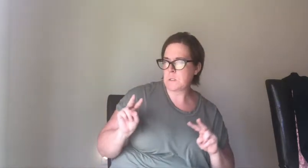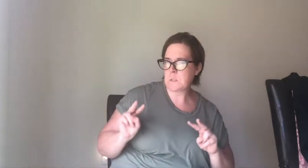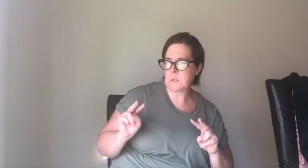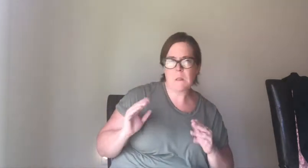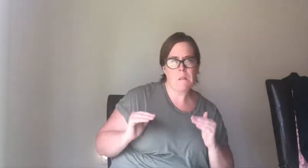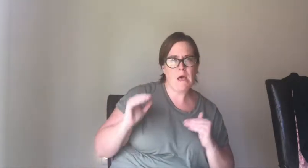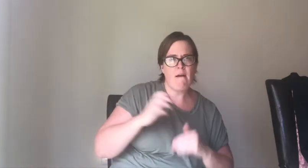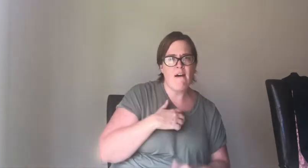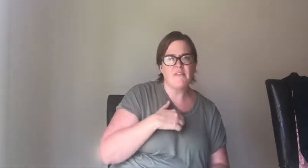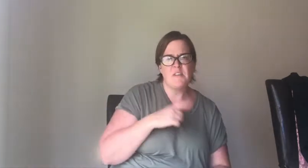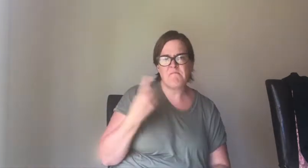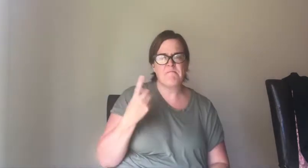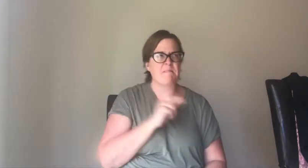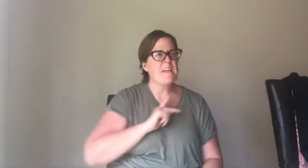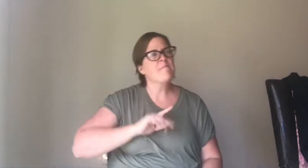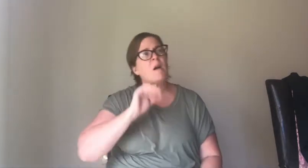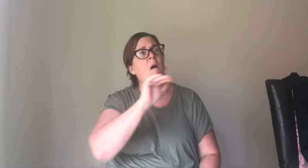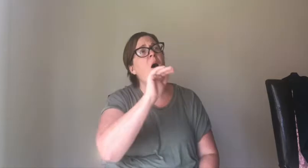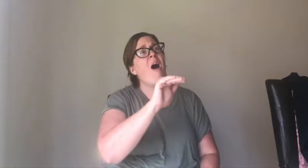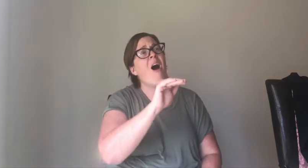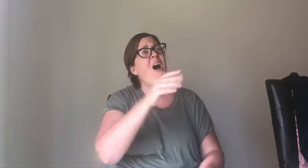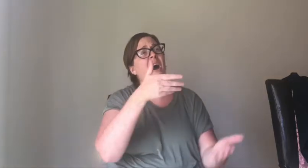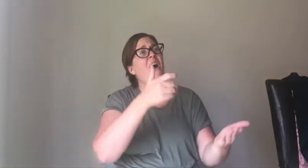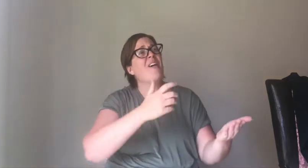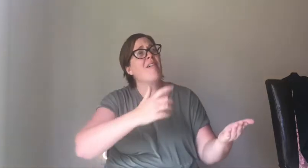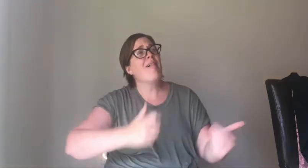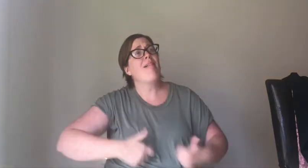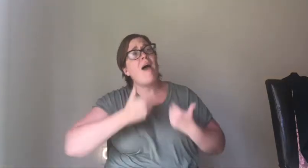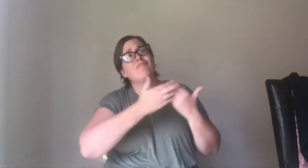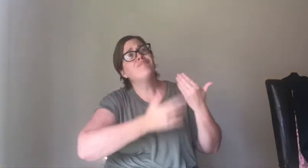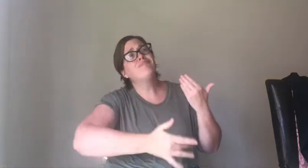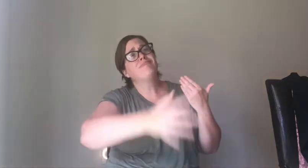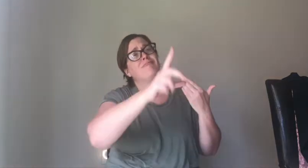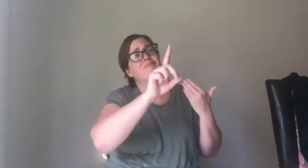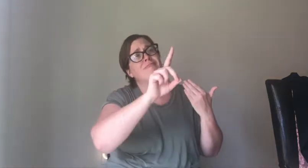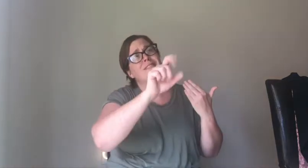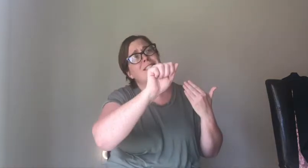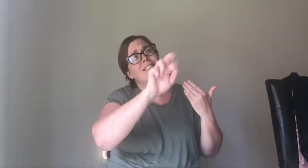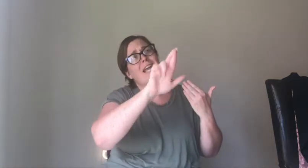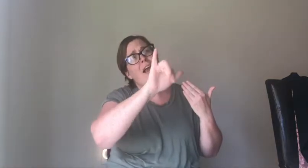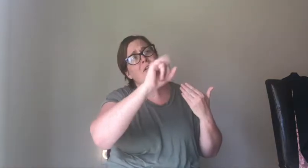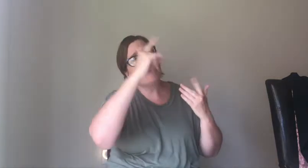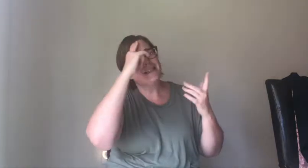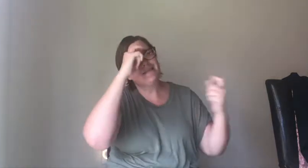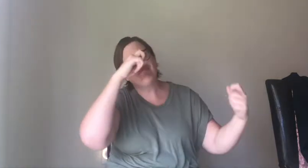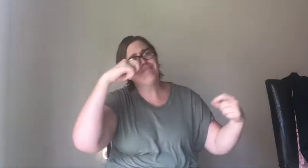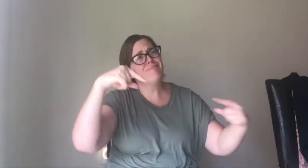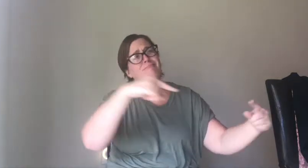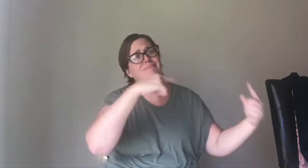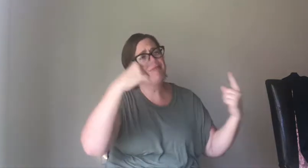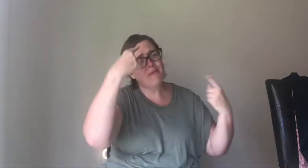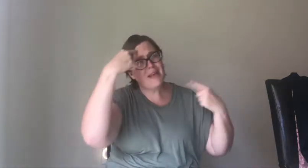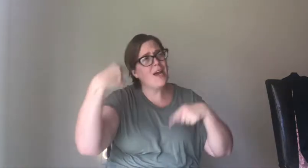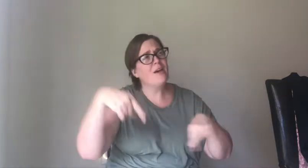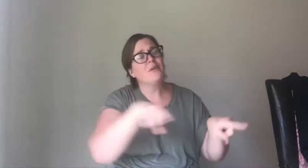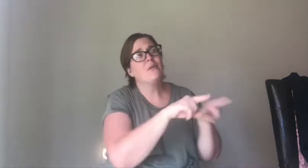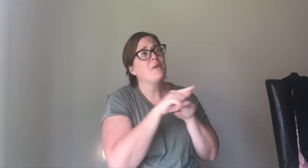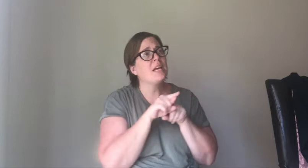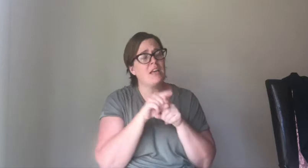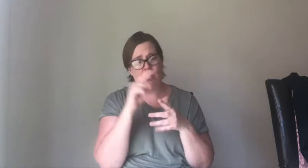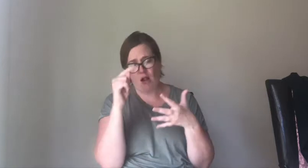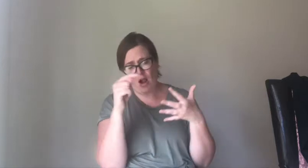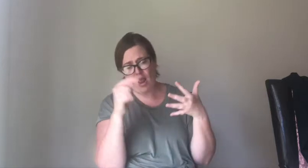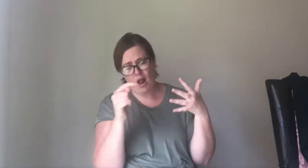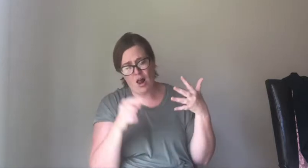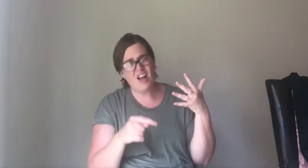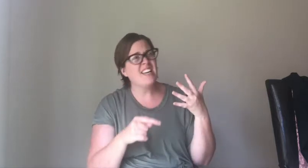the church to. In this story with Daniel, you're going to see God does not want to rescue Daniel from being different. He wants to rescue Daniel from being